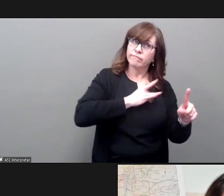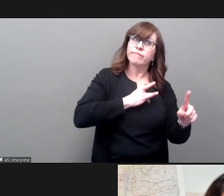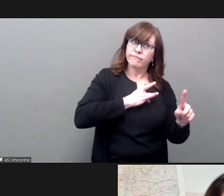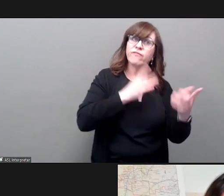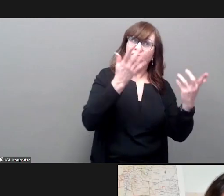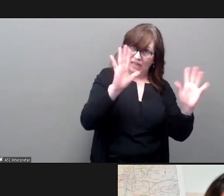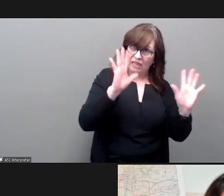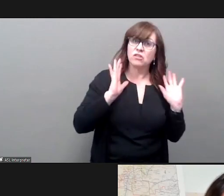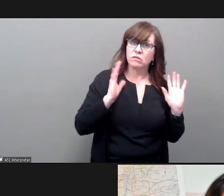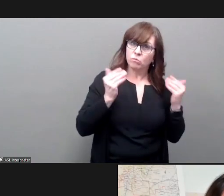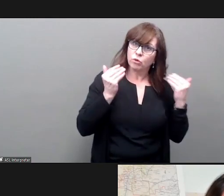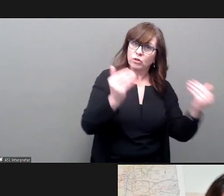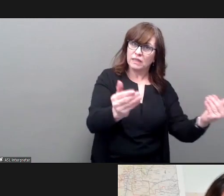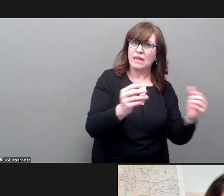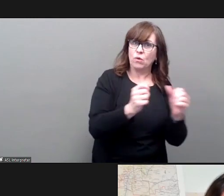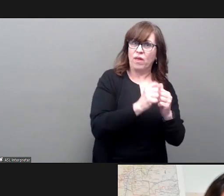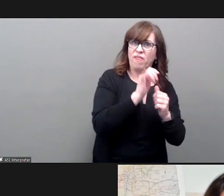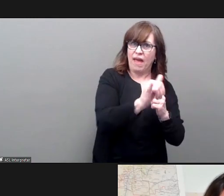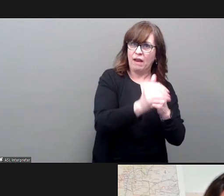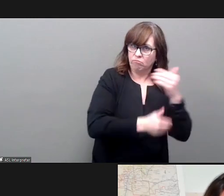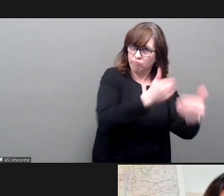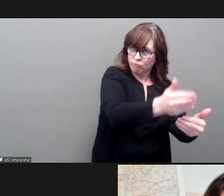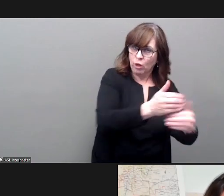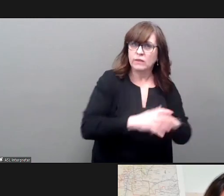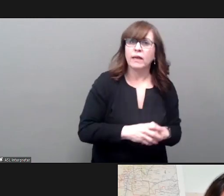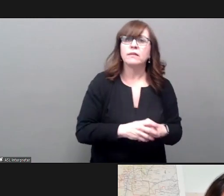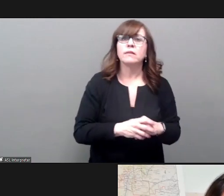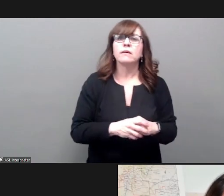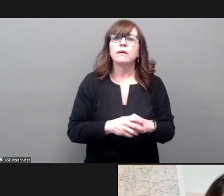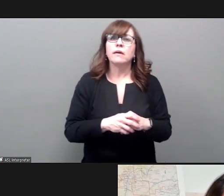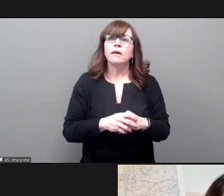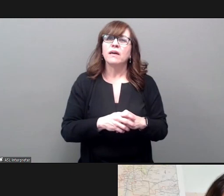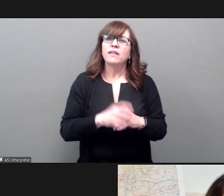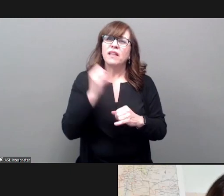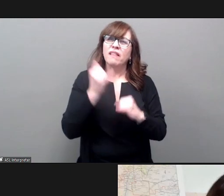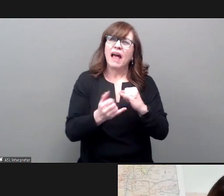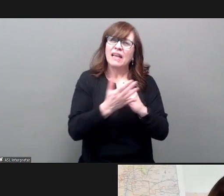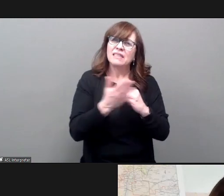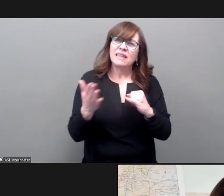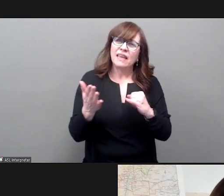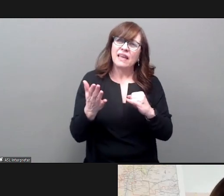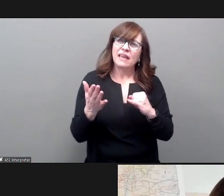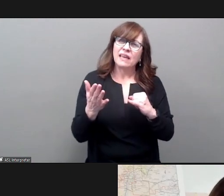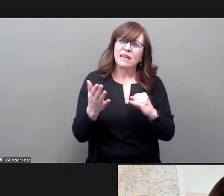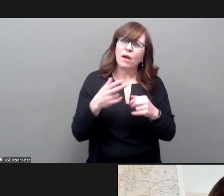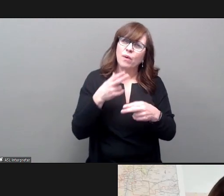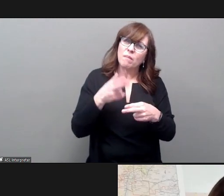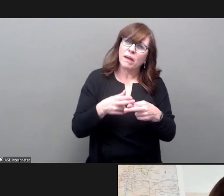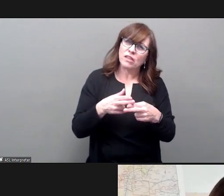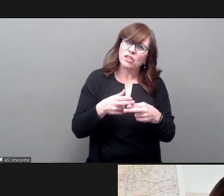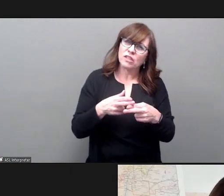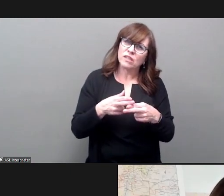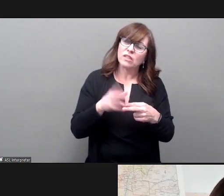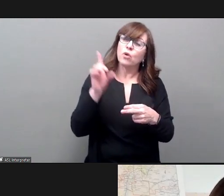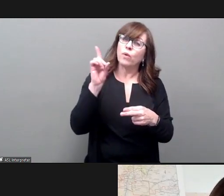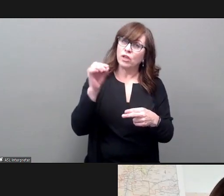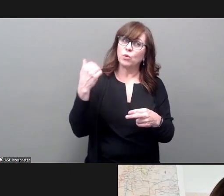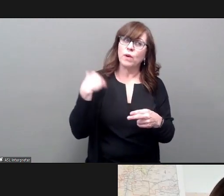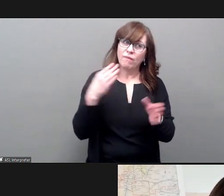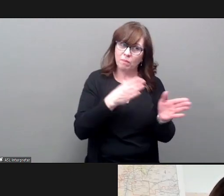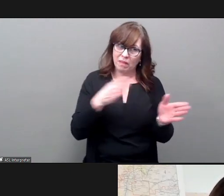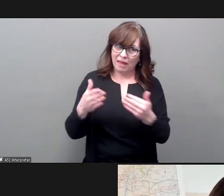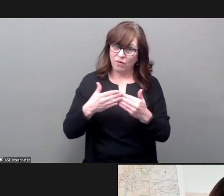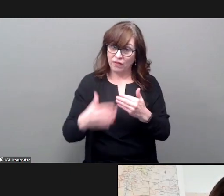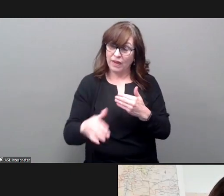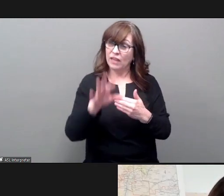don't need additional testing. And then the last thing is, and I sort of mentioned this at first, we do have a plan over the next 4 to